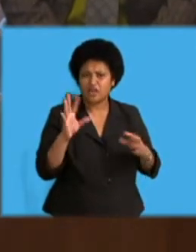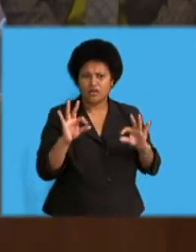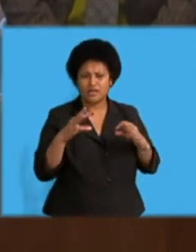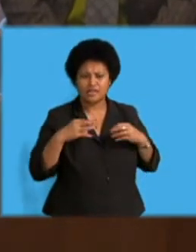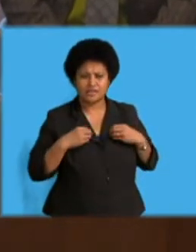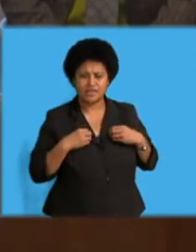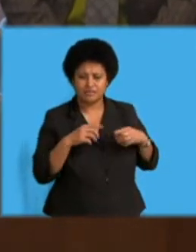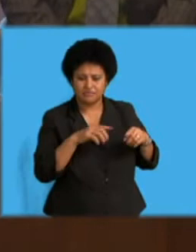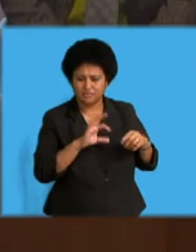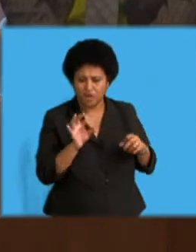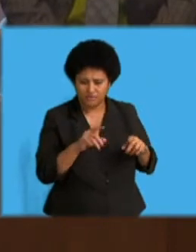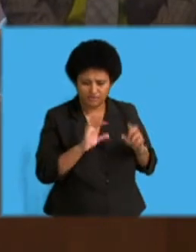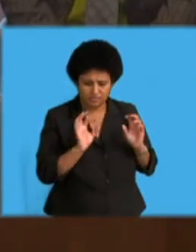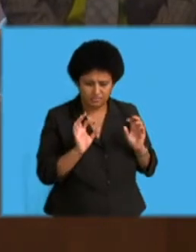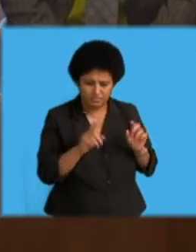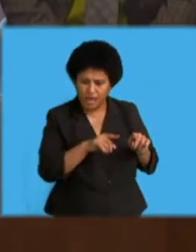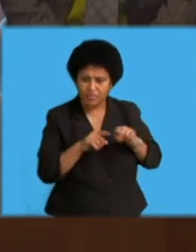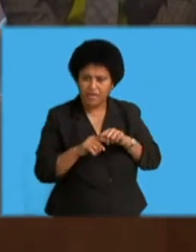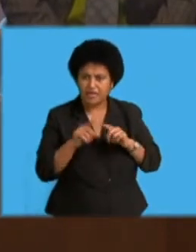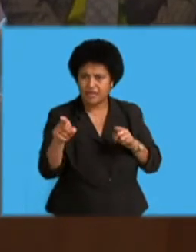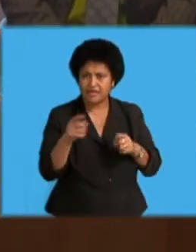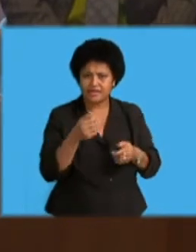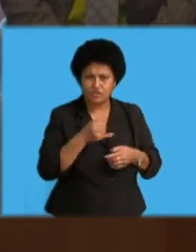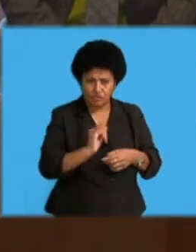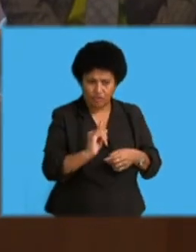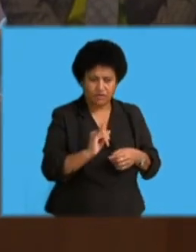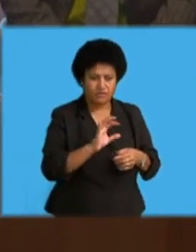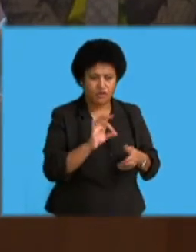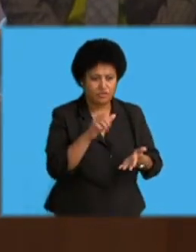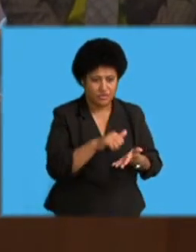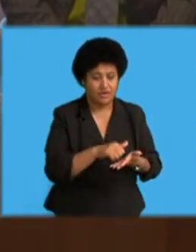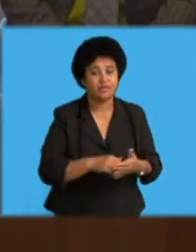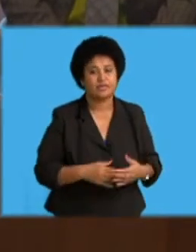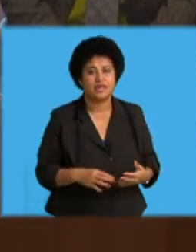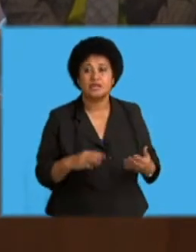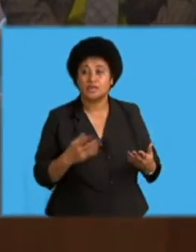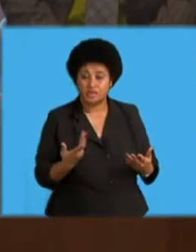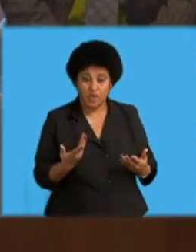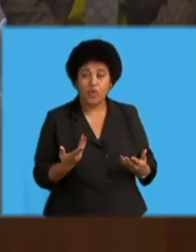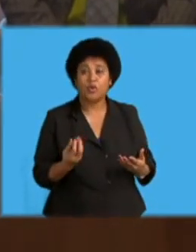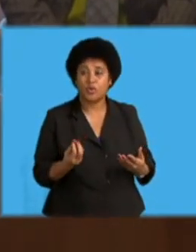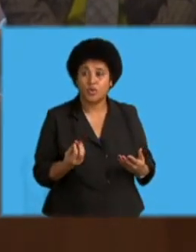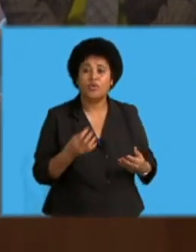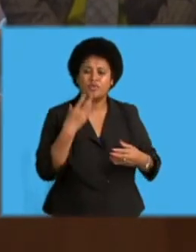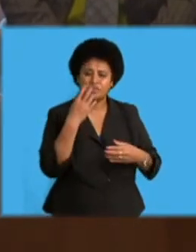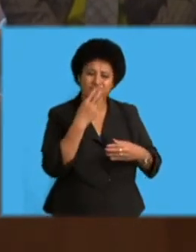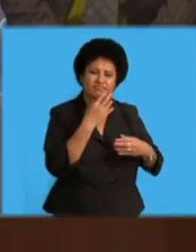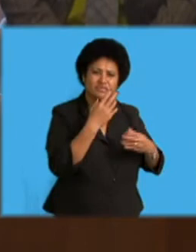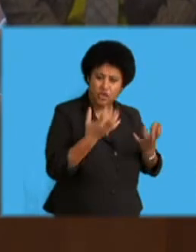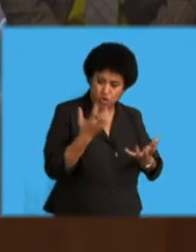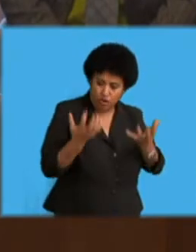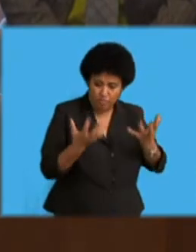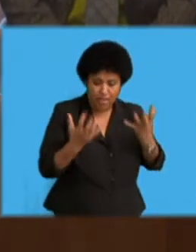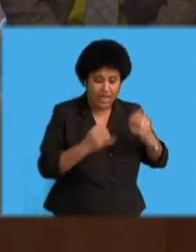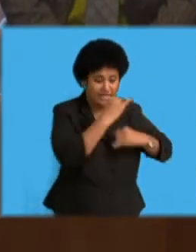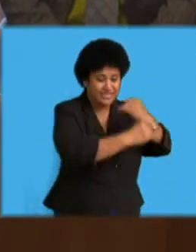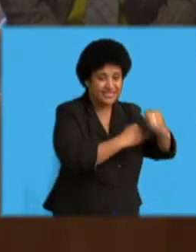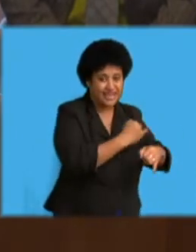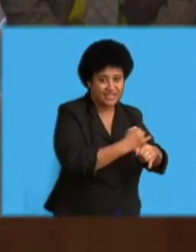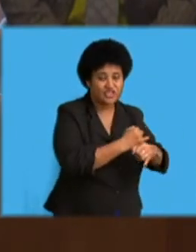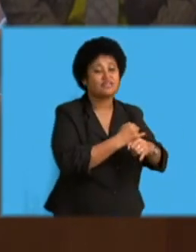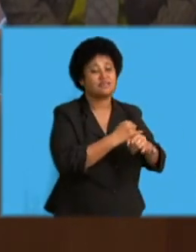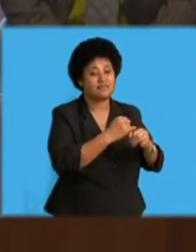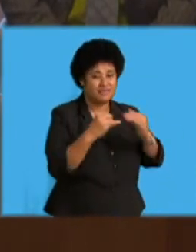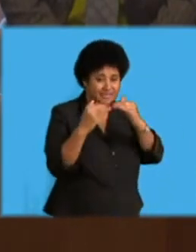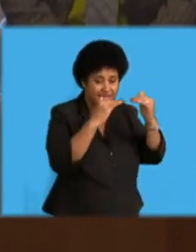So the reality, Madam Speaker, is by all standards, international standards, if you look at central banks,